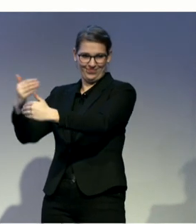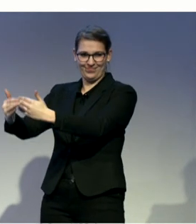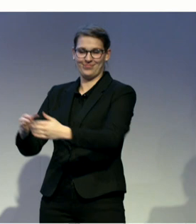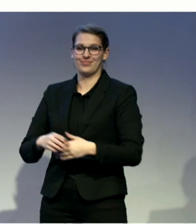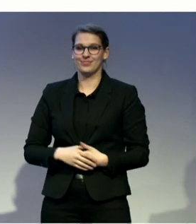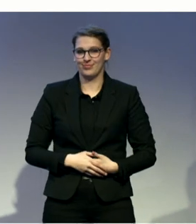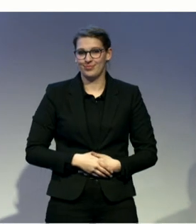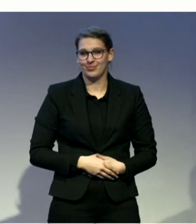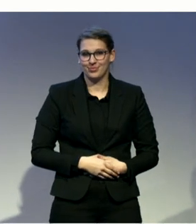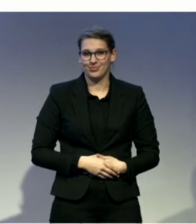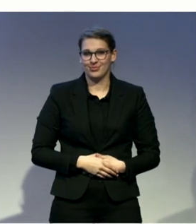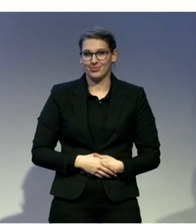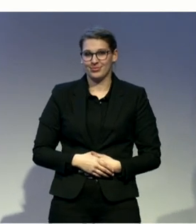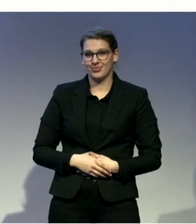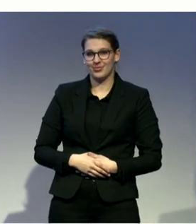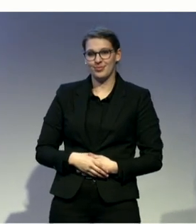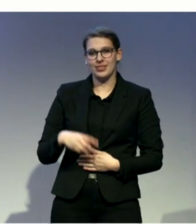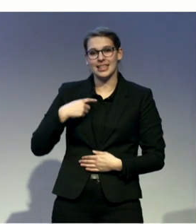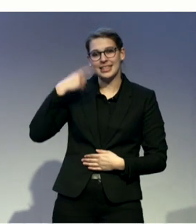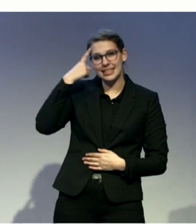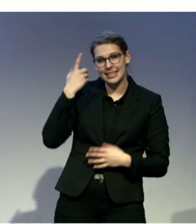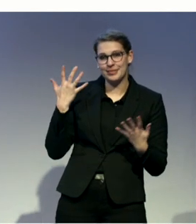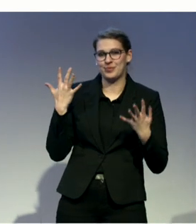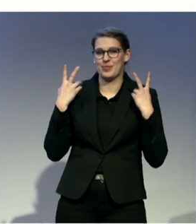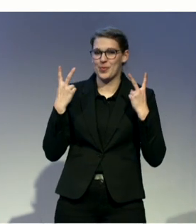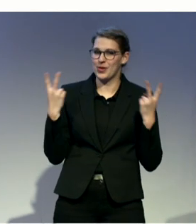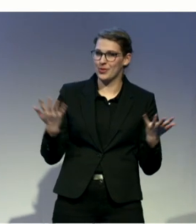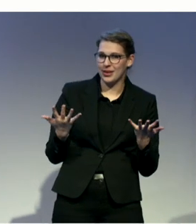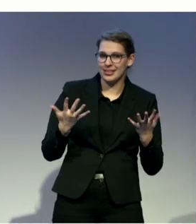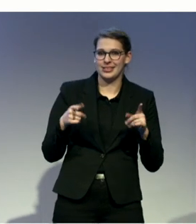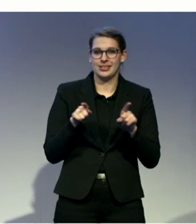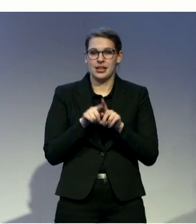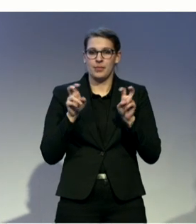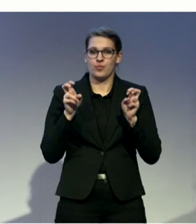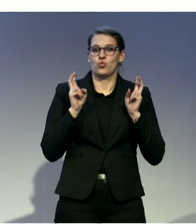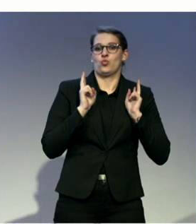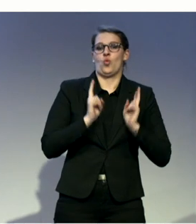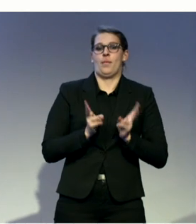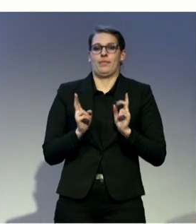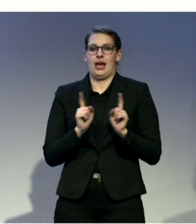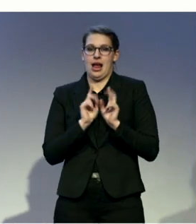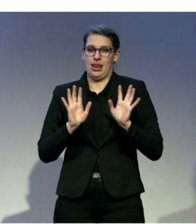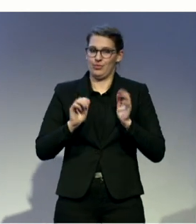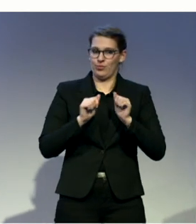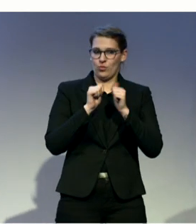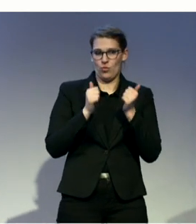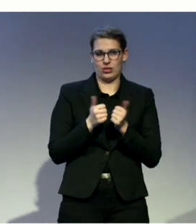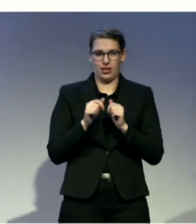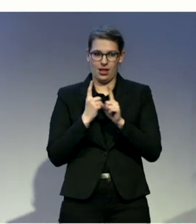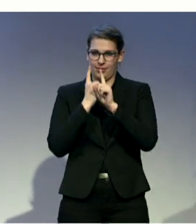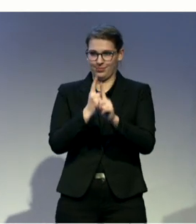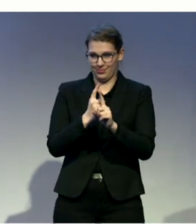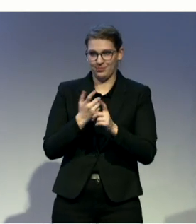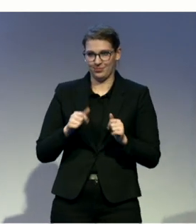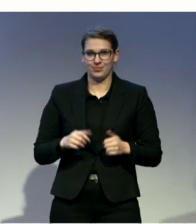in fact, of a normalization model and person-centered approach. But